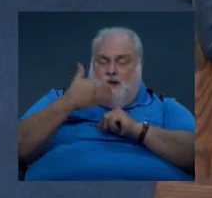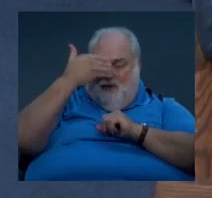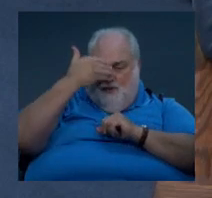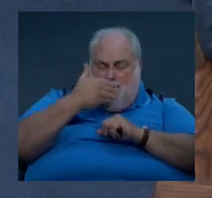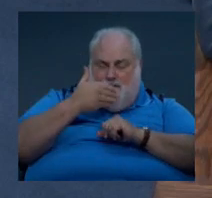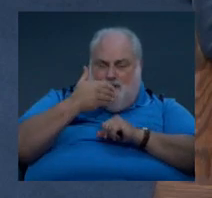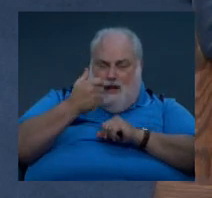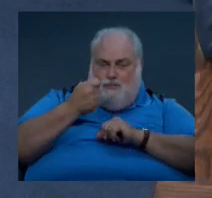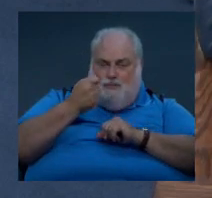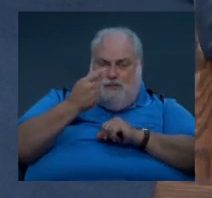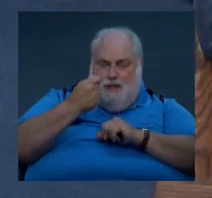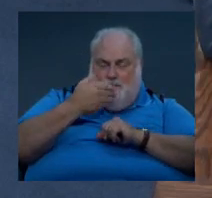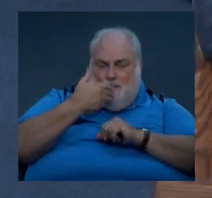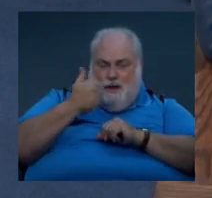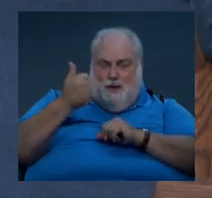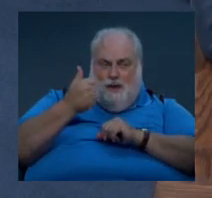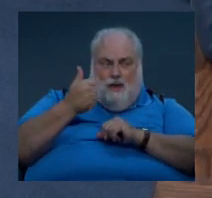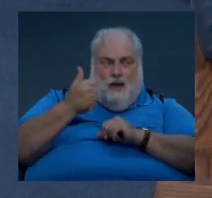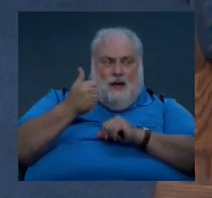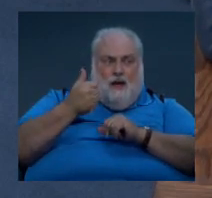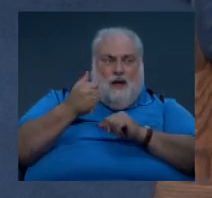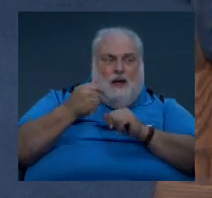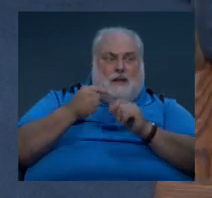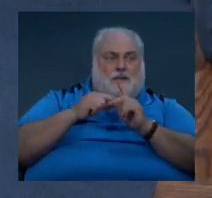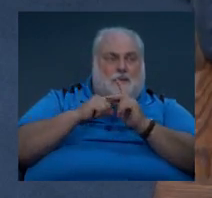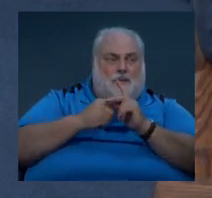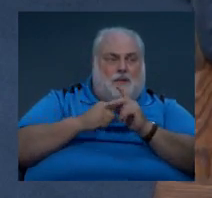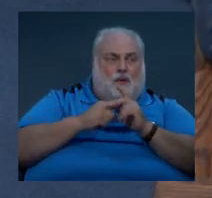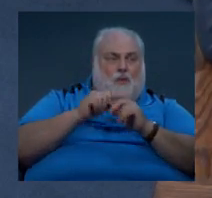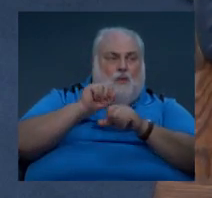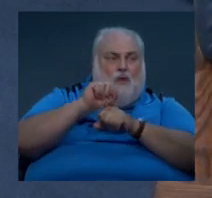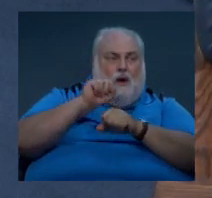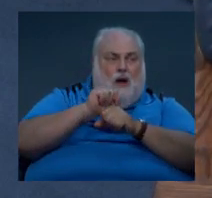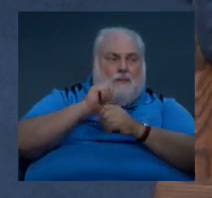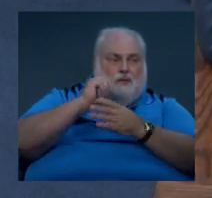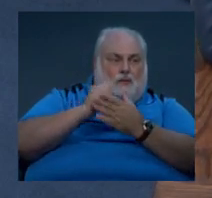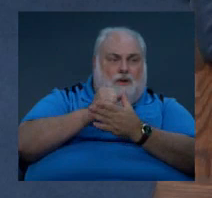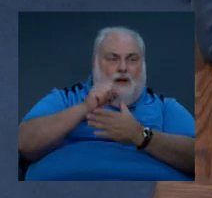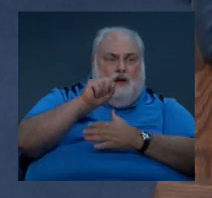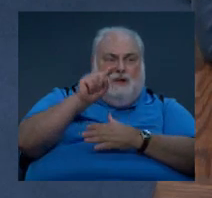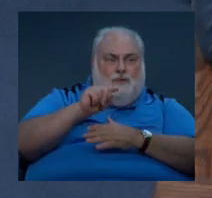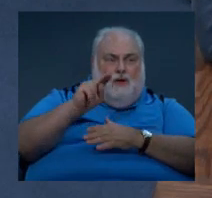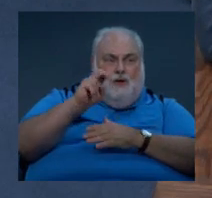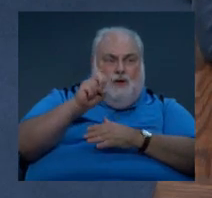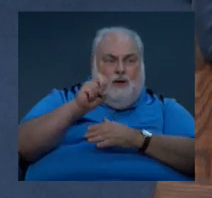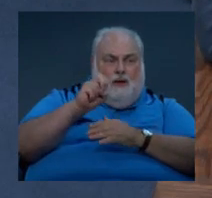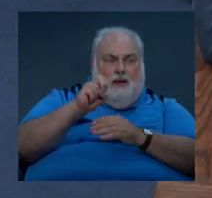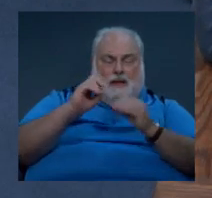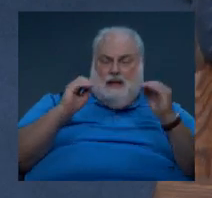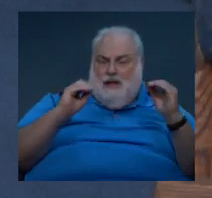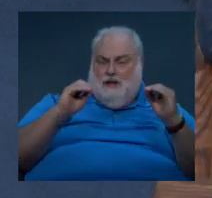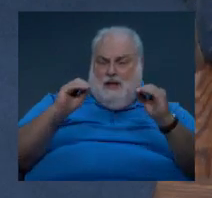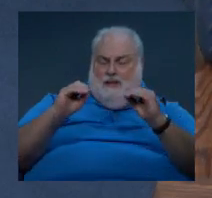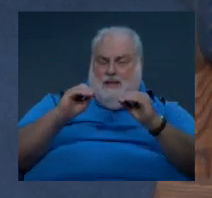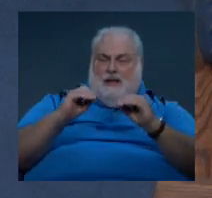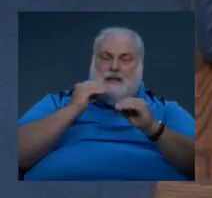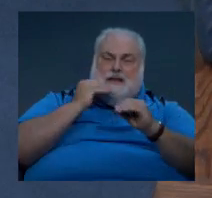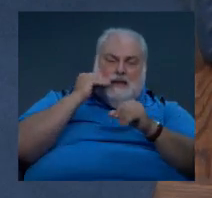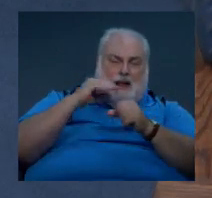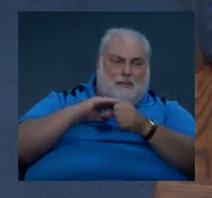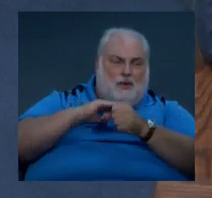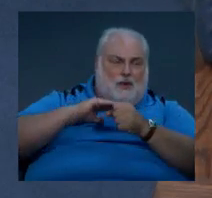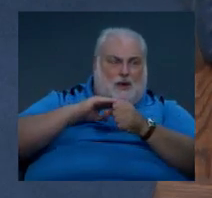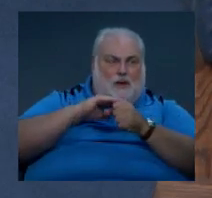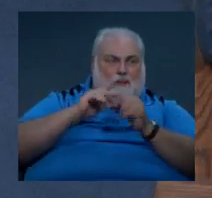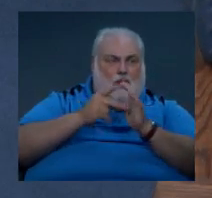Organization does. You've also been instrumental in your work with the Opportunity Zones and educating our housing and neighborhood programs. So we first, on behalf of the City